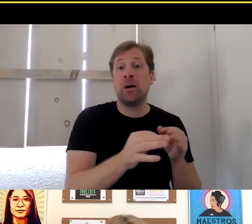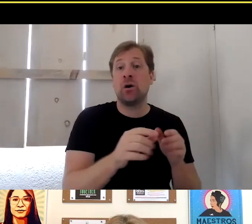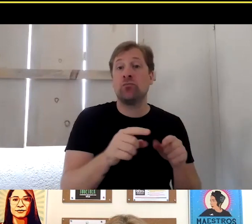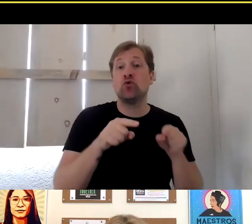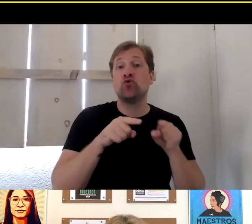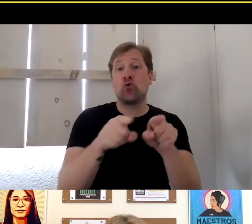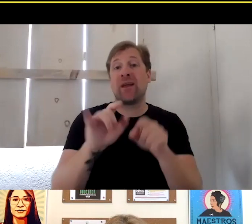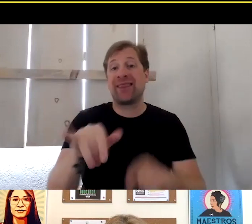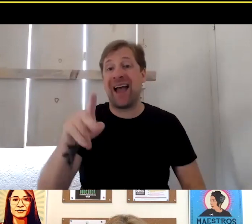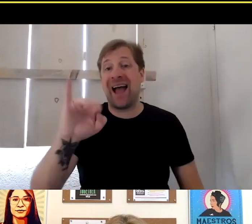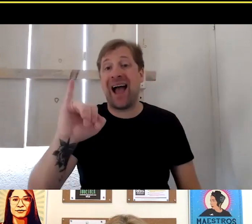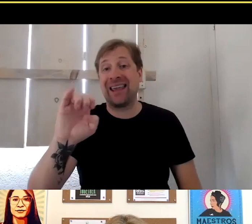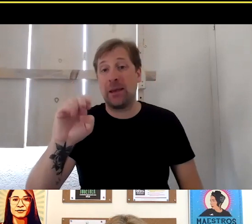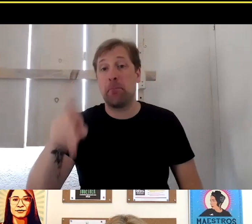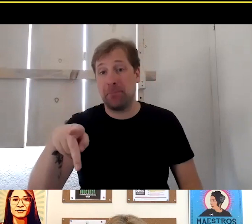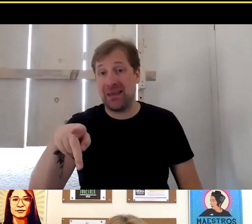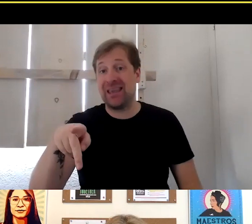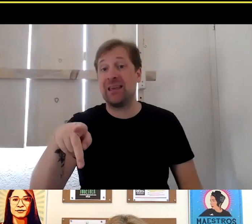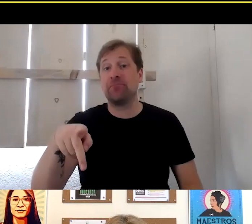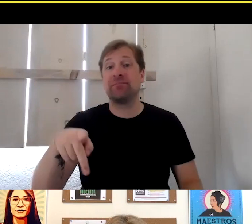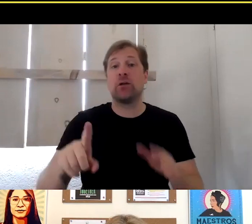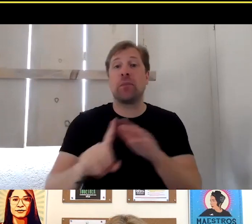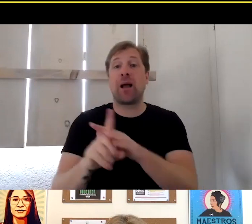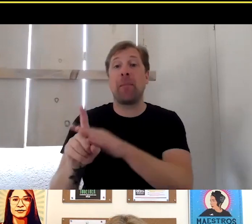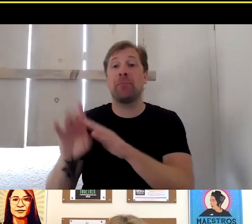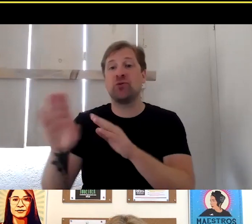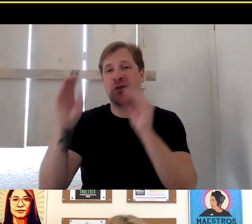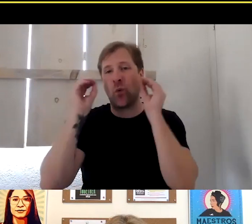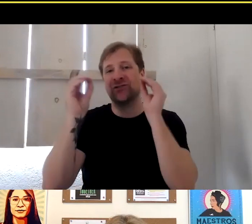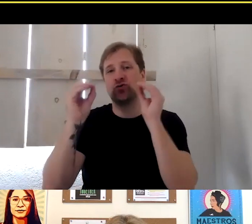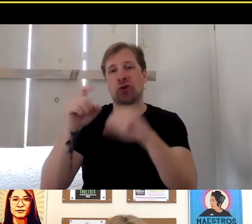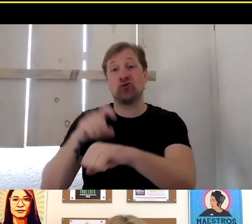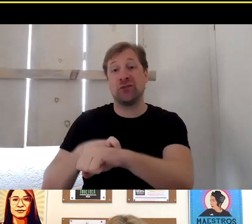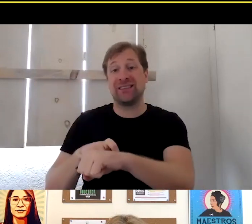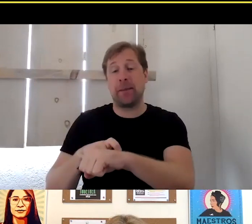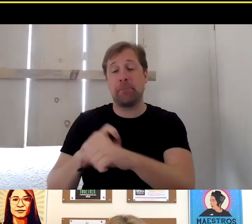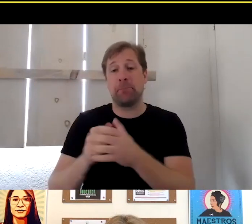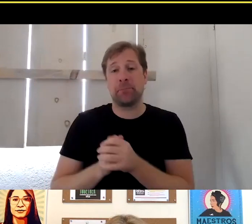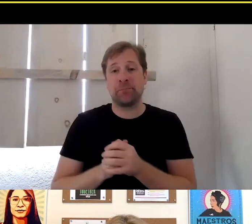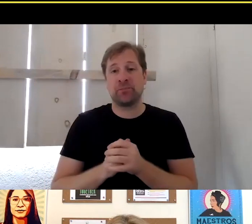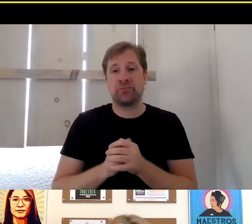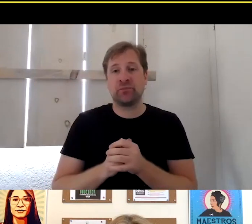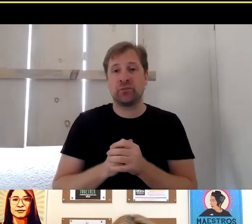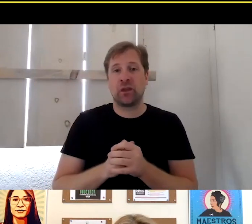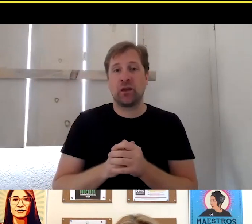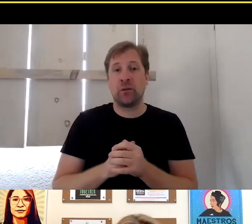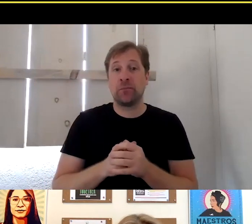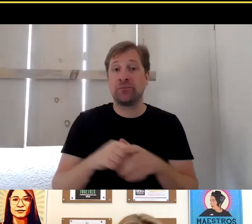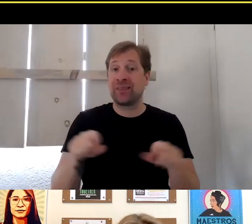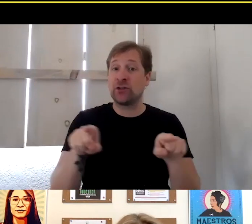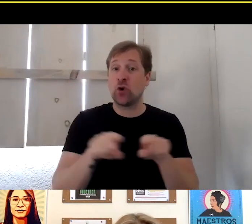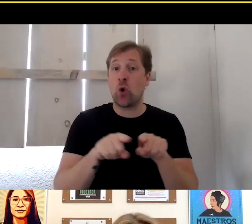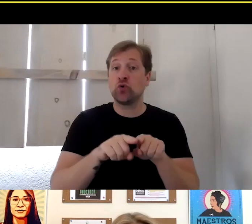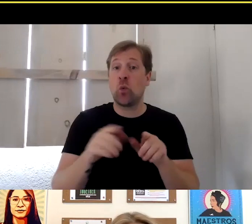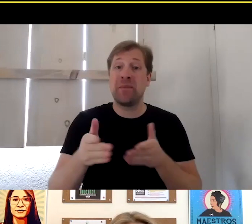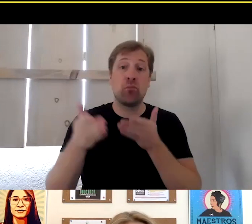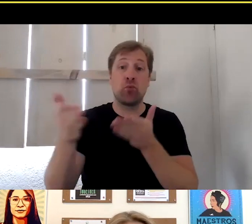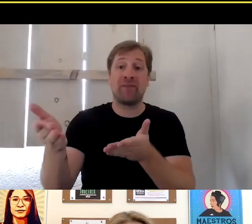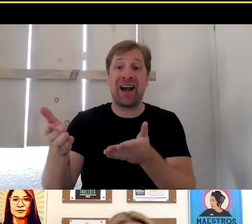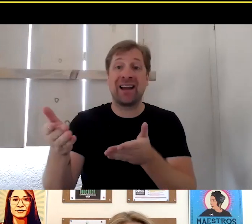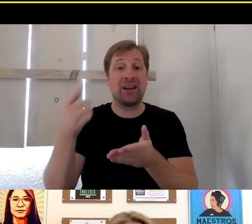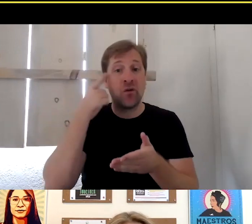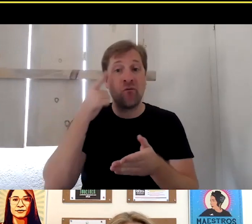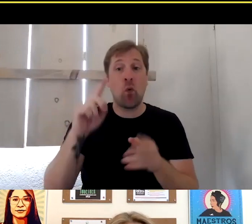IEPs that occur during your instructional time, and that's also this will also be provided during